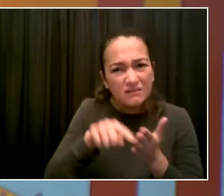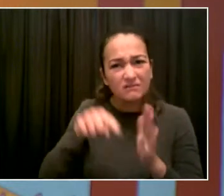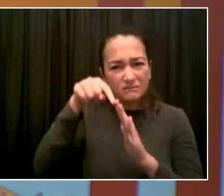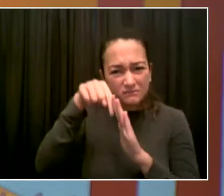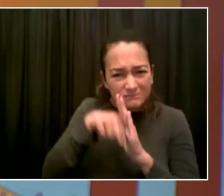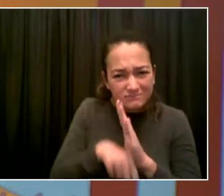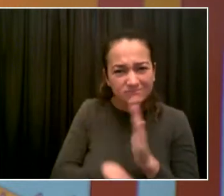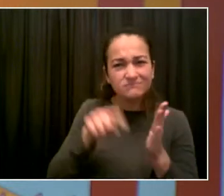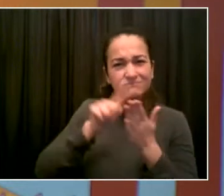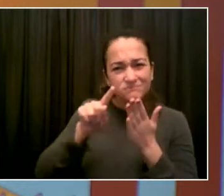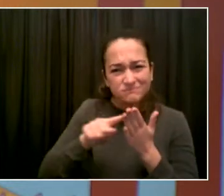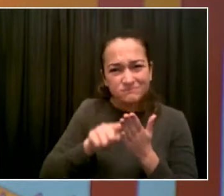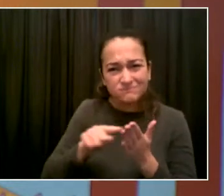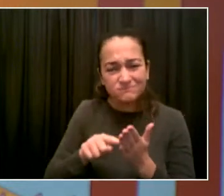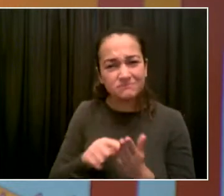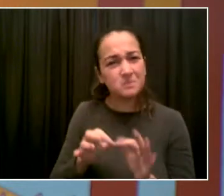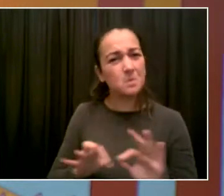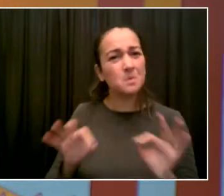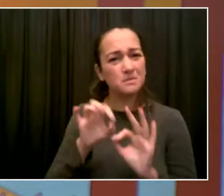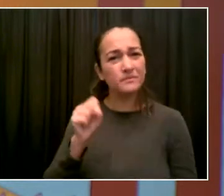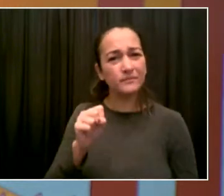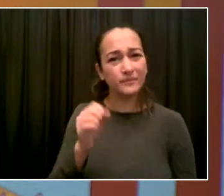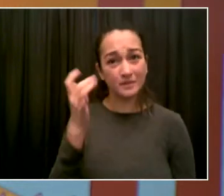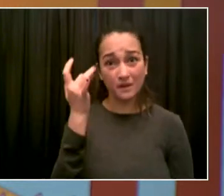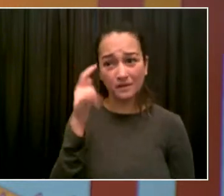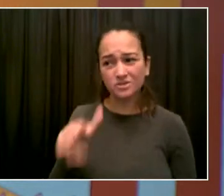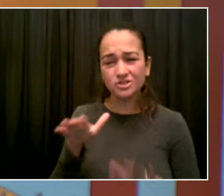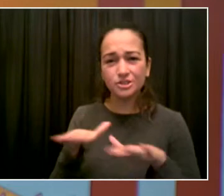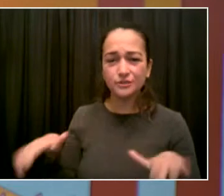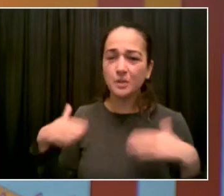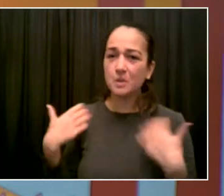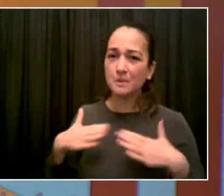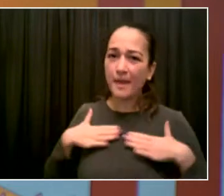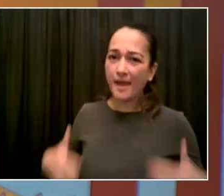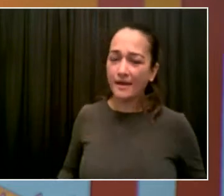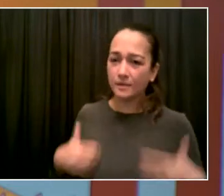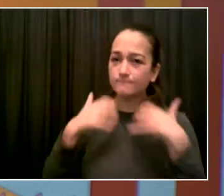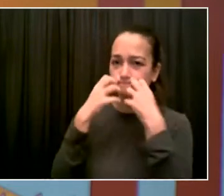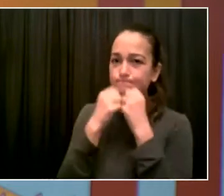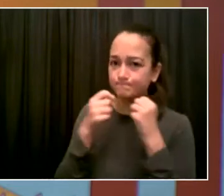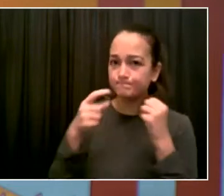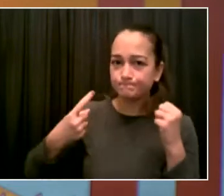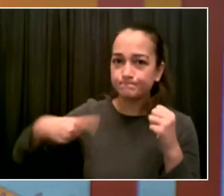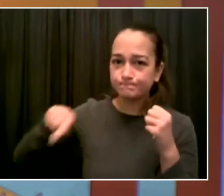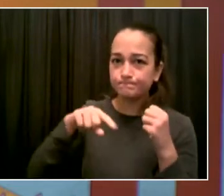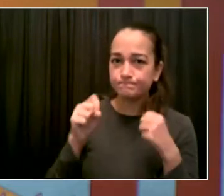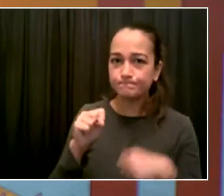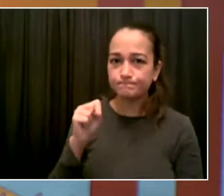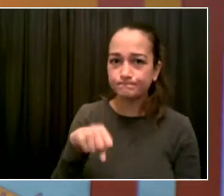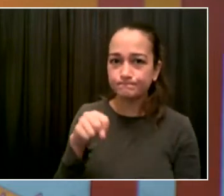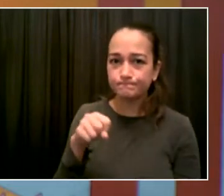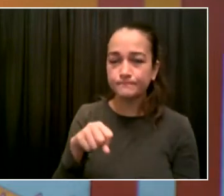getting them ready for Halloween is now a realistic goal. But I want you to hear from Dr. Choksi and Dr. Katz.